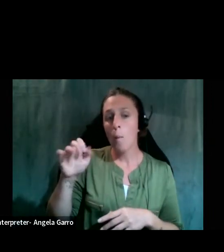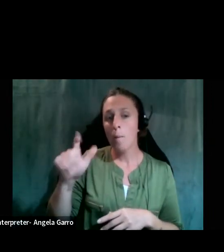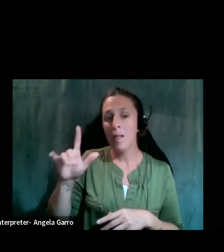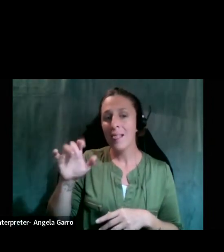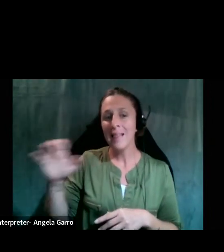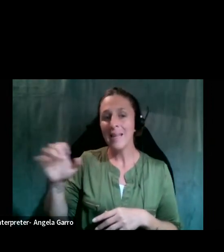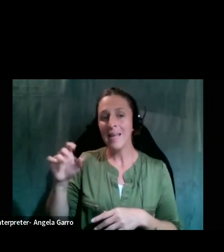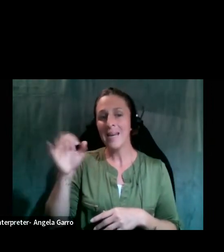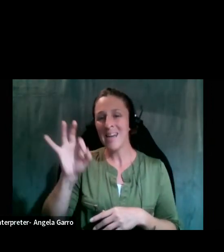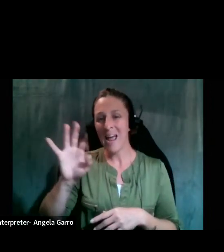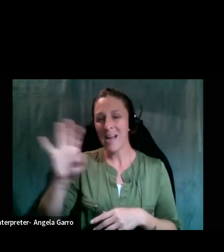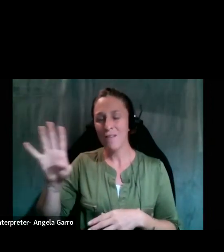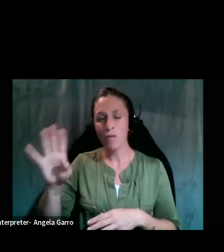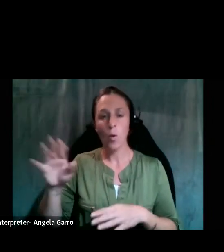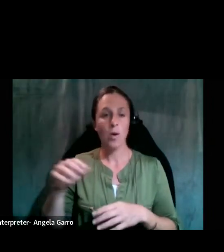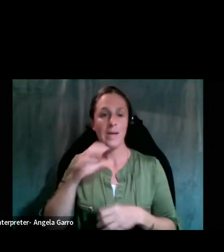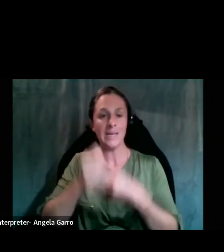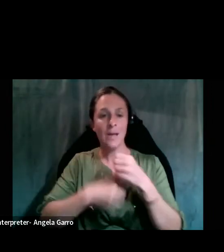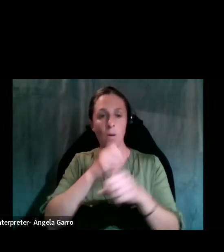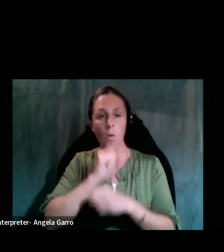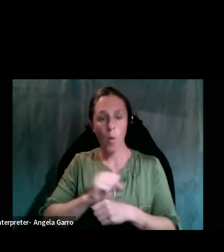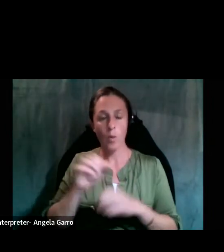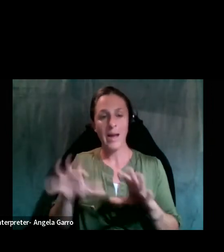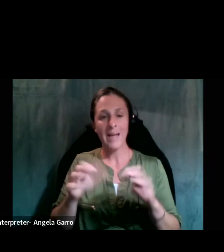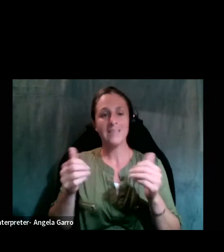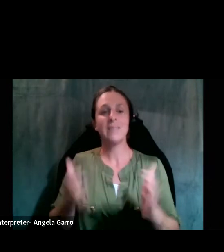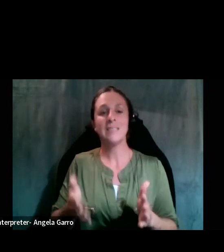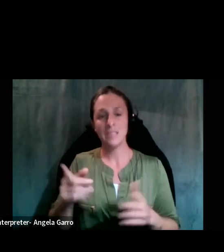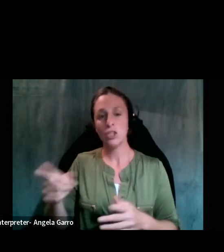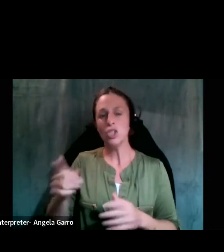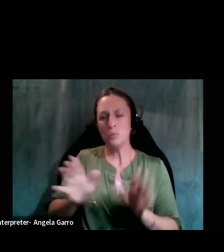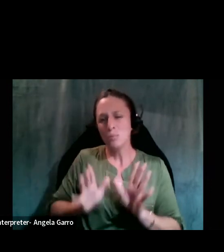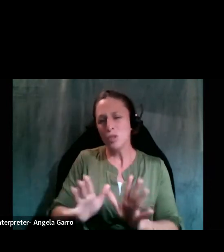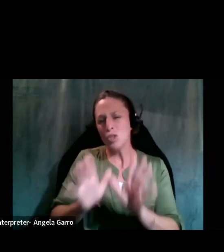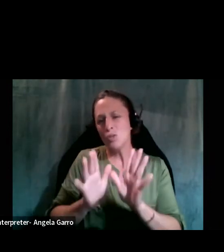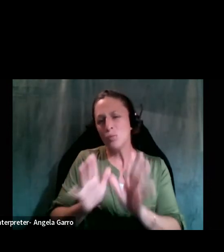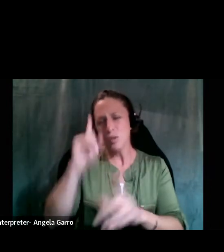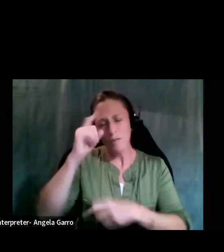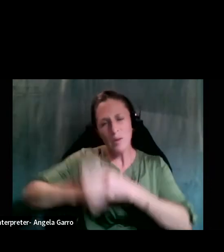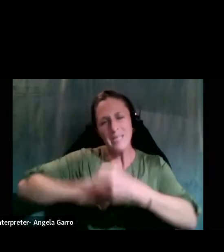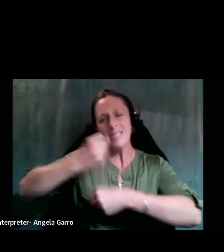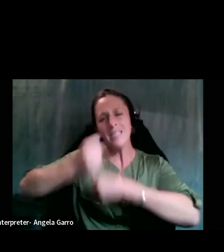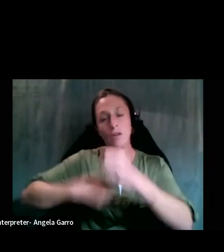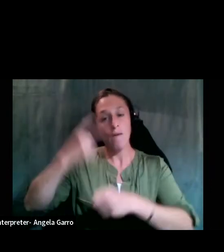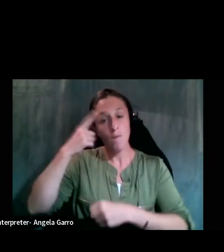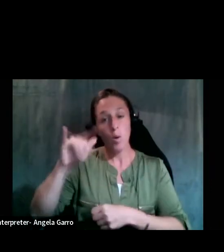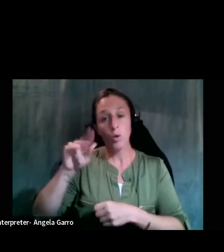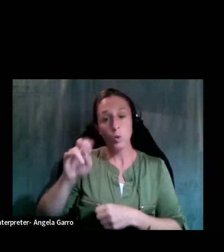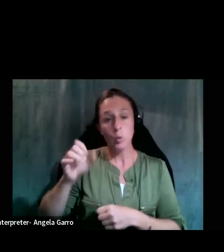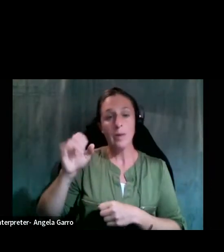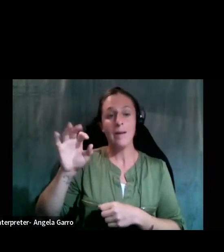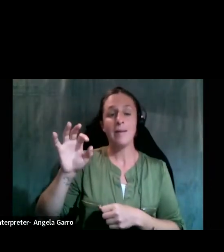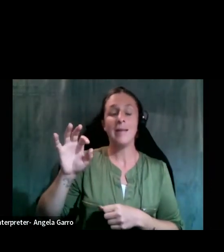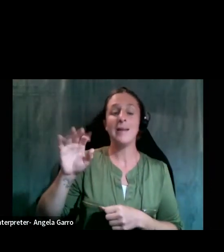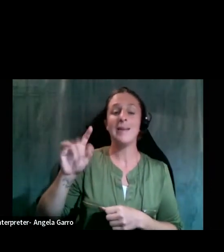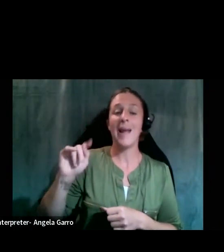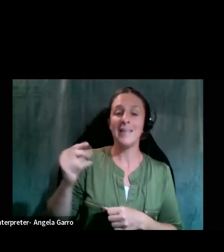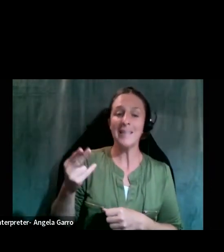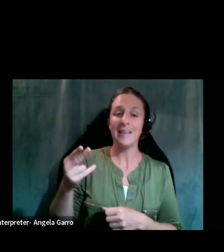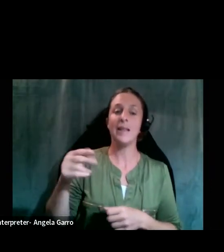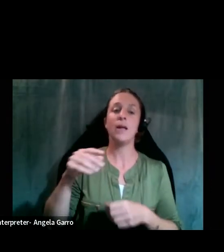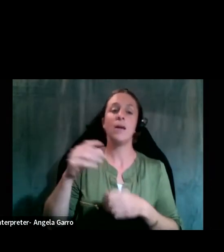94-year-old activist known as the grandmother of Juneteenth, pushed for years for June 19th to become a national holiday, which